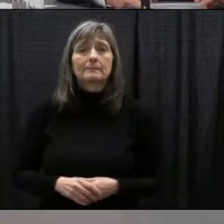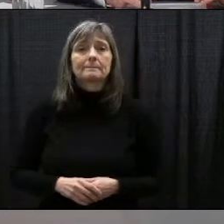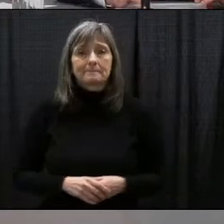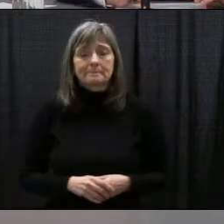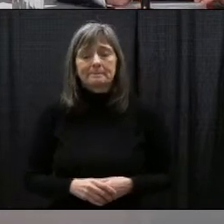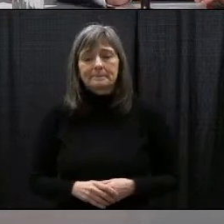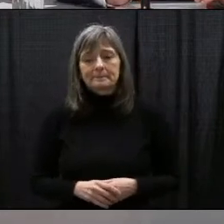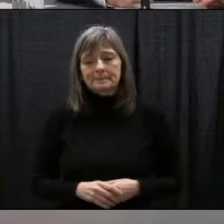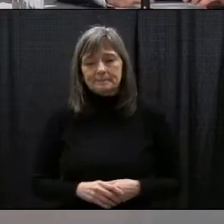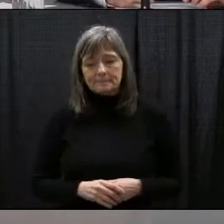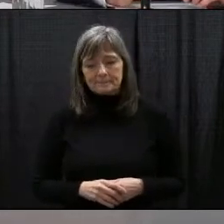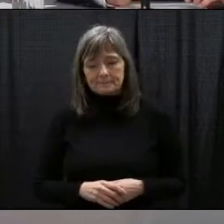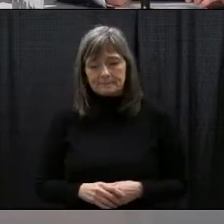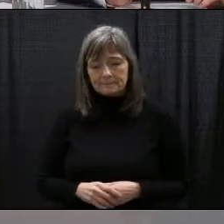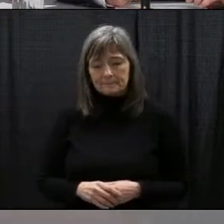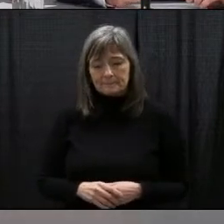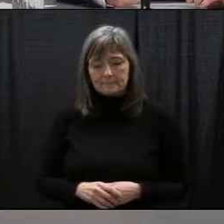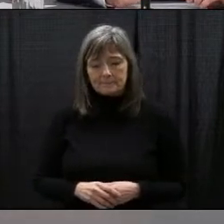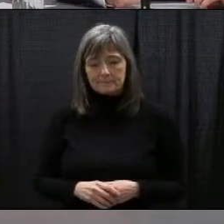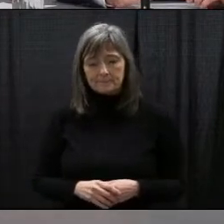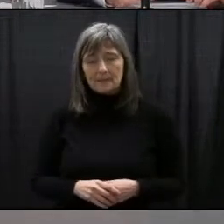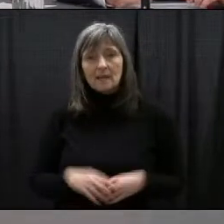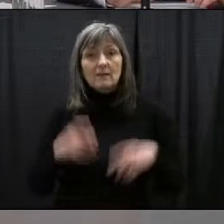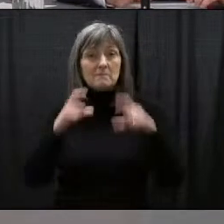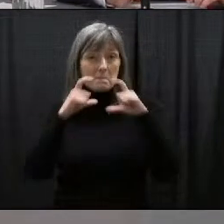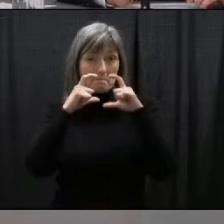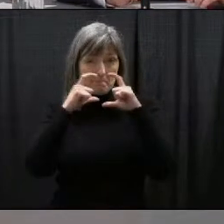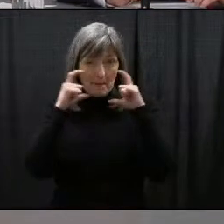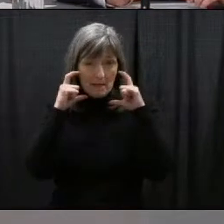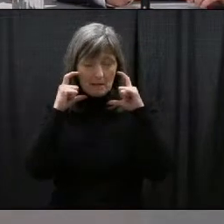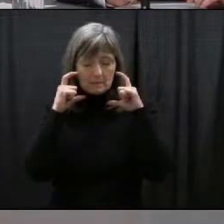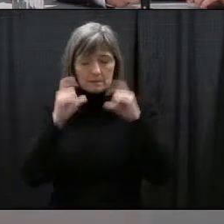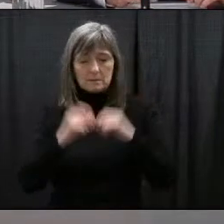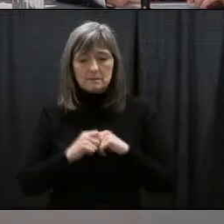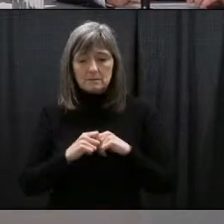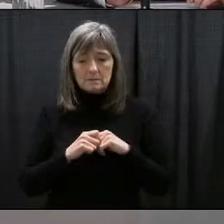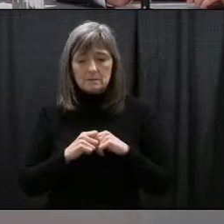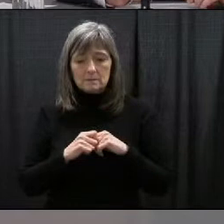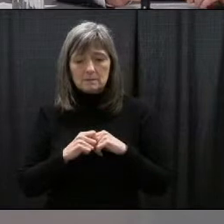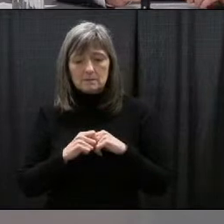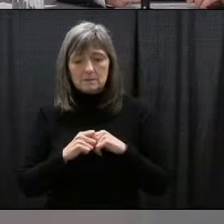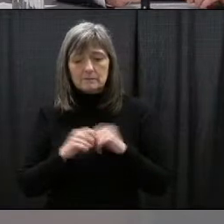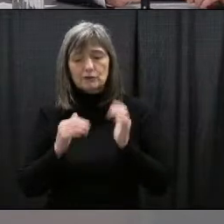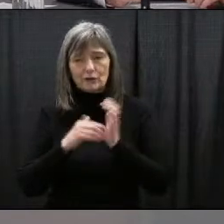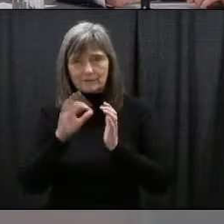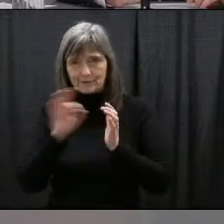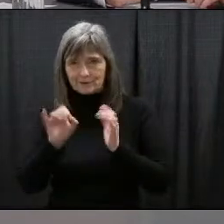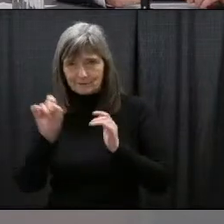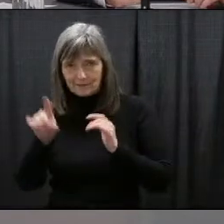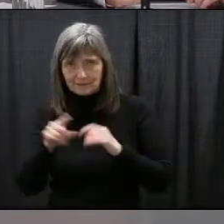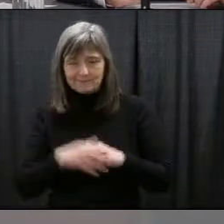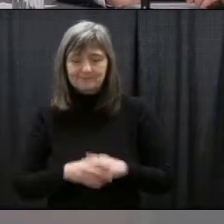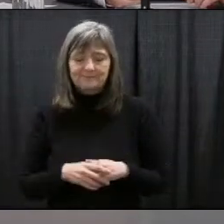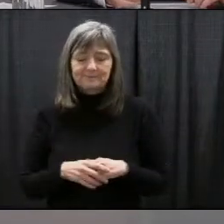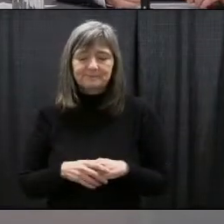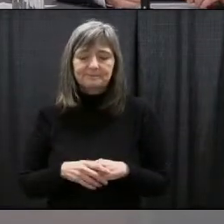Yes. I'm wondering, actually, with regard to masks, this would be for Dr. Fitzgerald, I